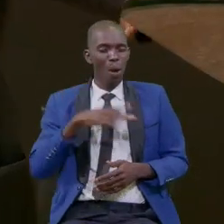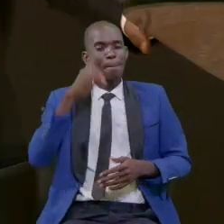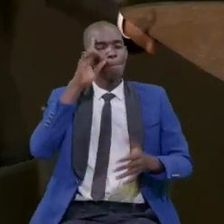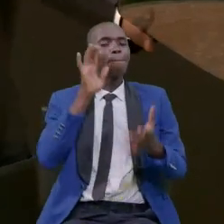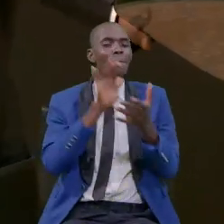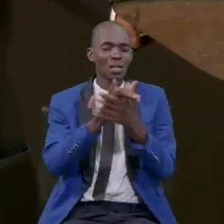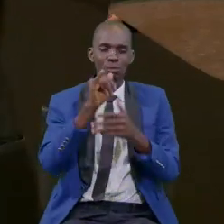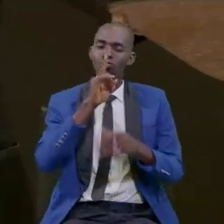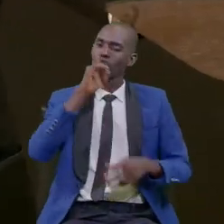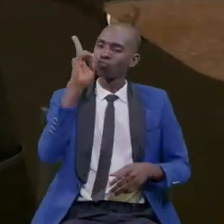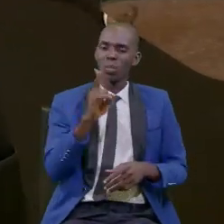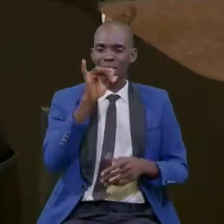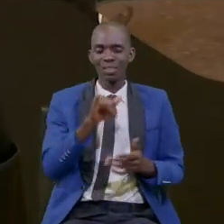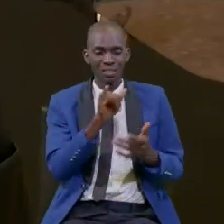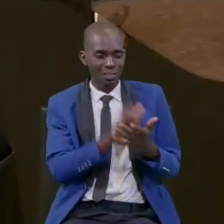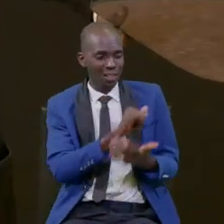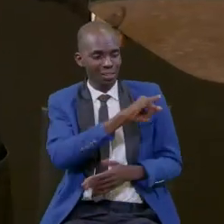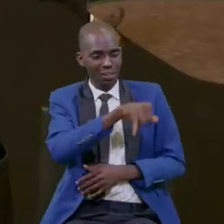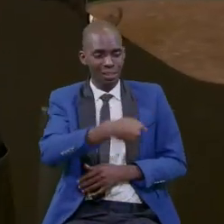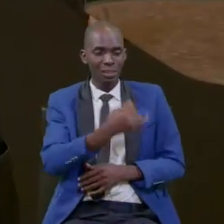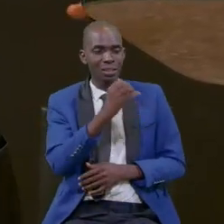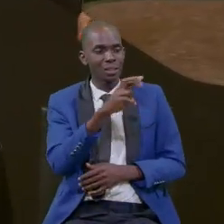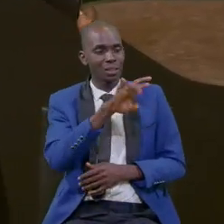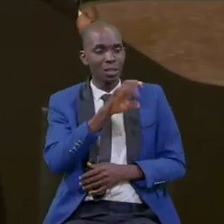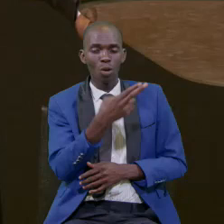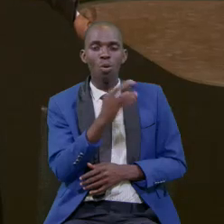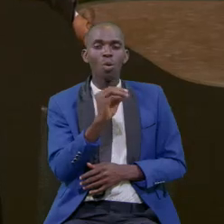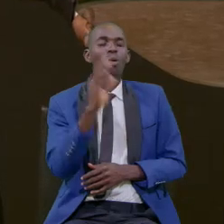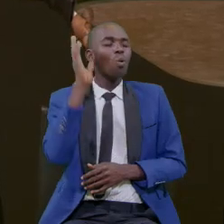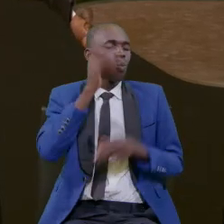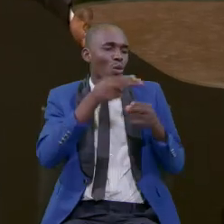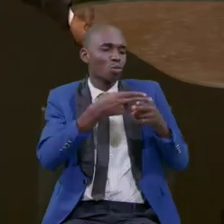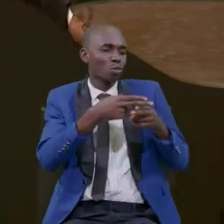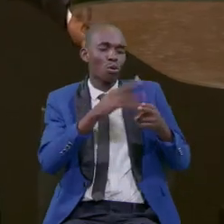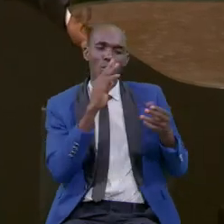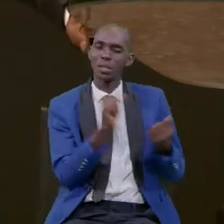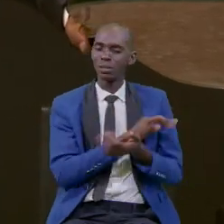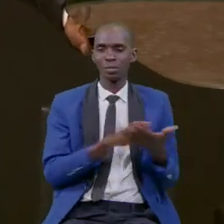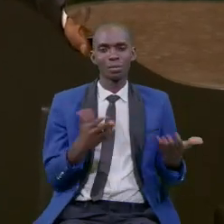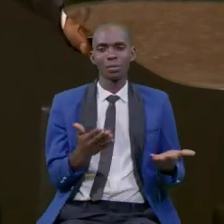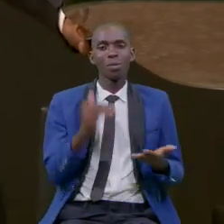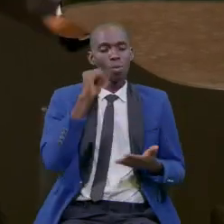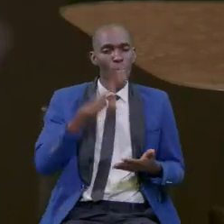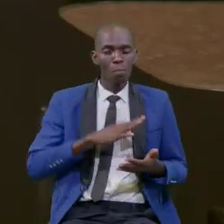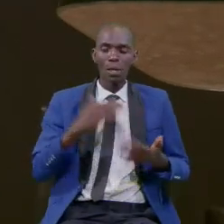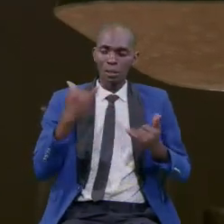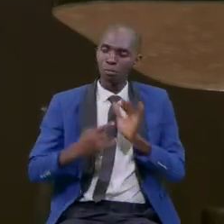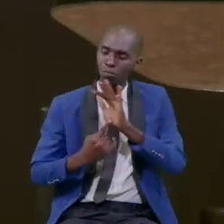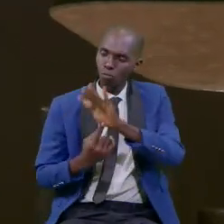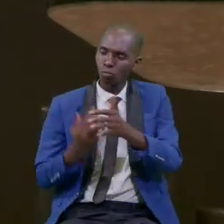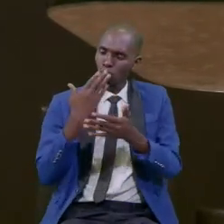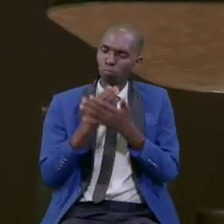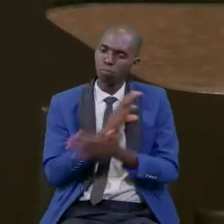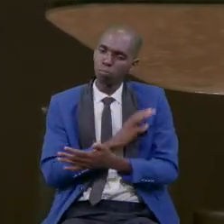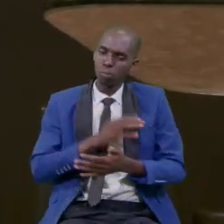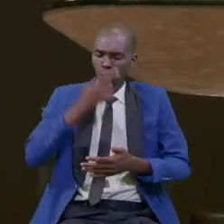be destroyed. She needed mercy. She needed forgiveness. She needed conversion. She needed